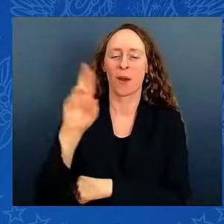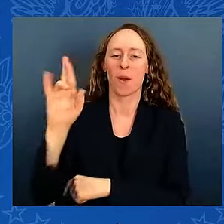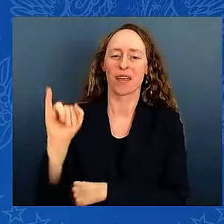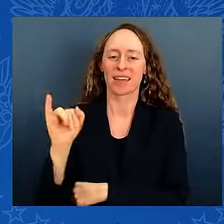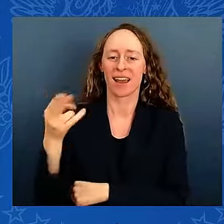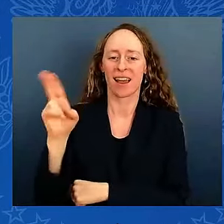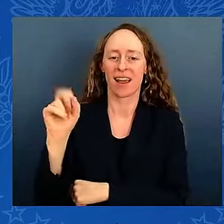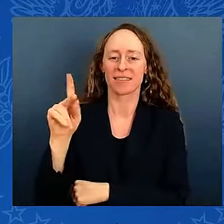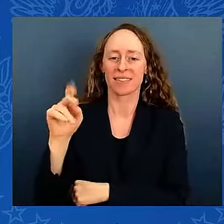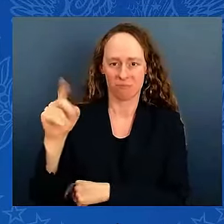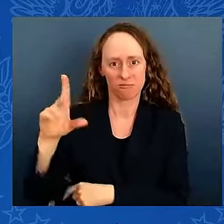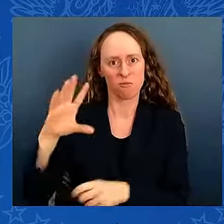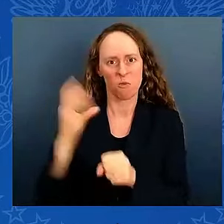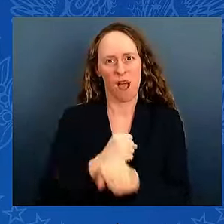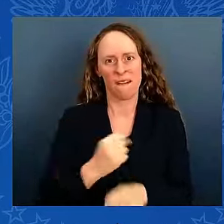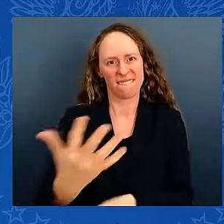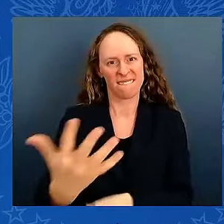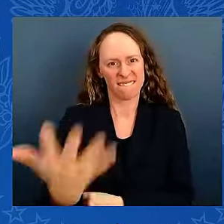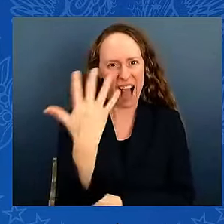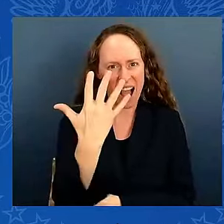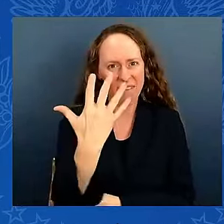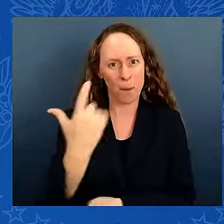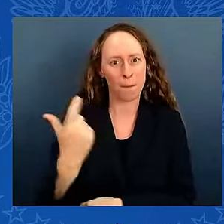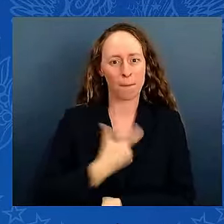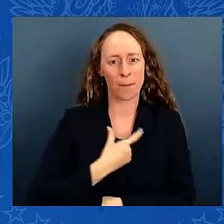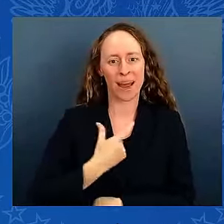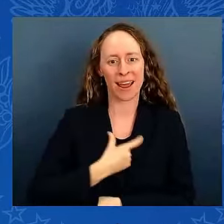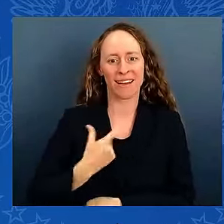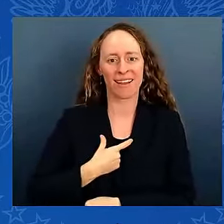and was part of 2 world record relay teams.